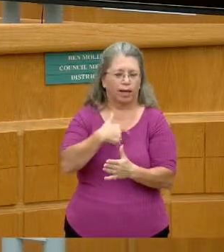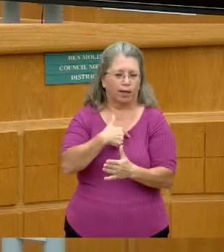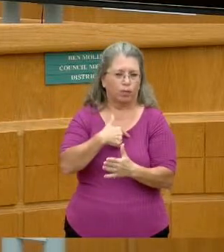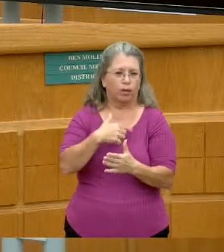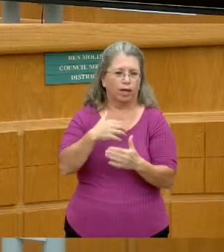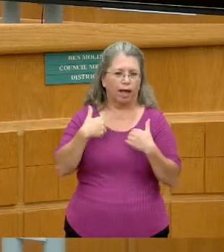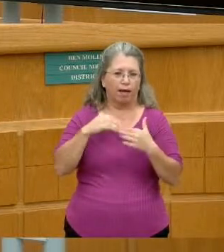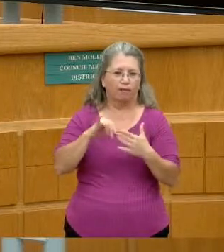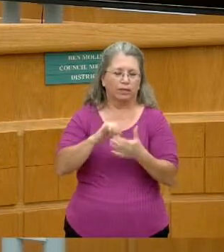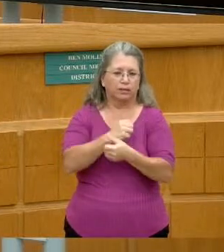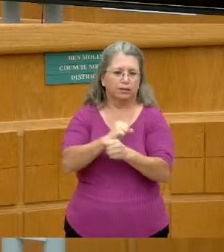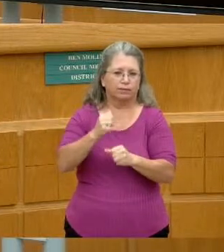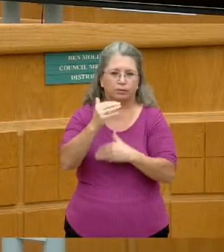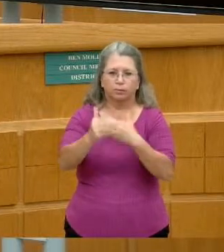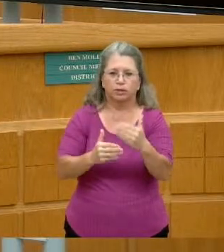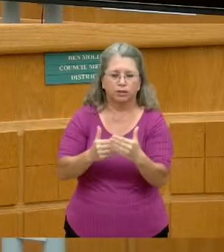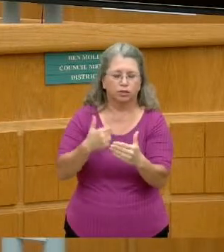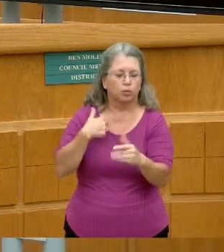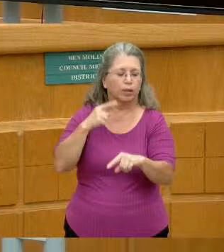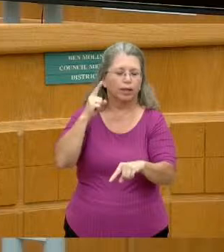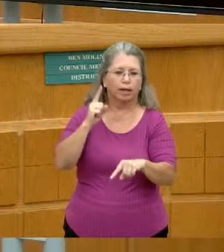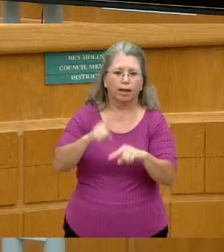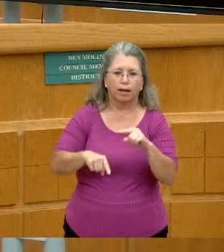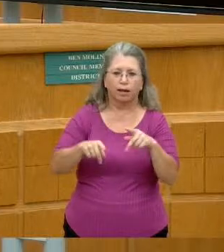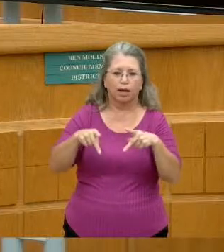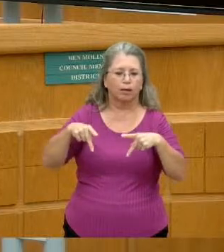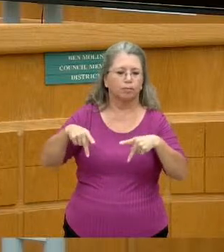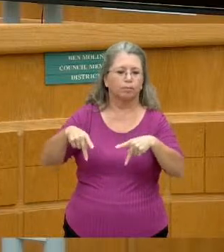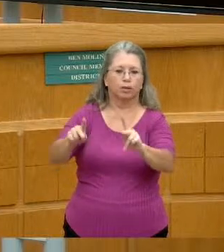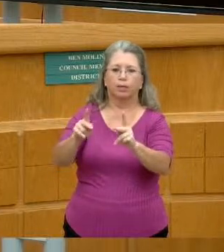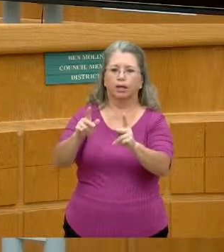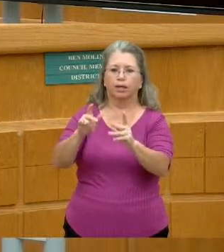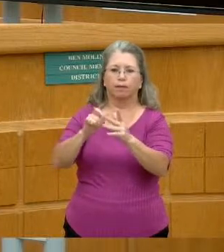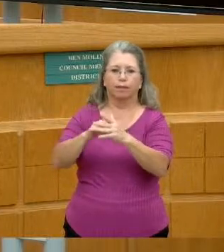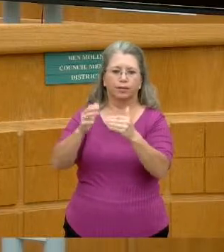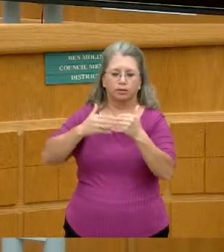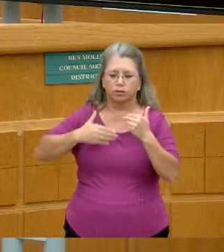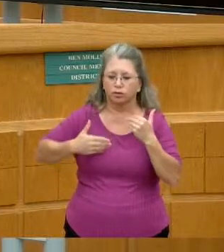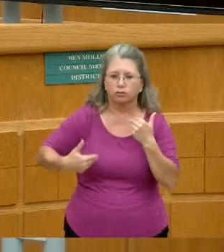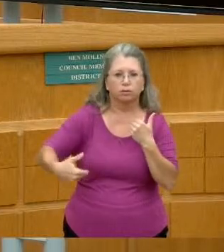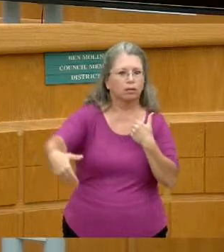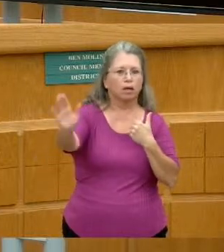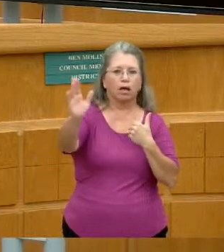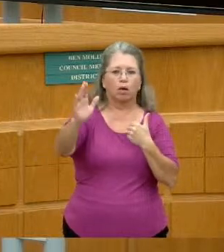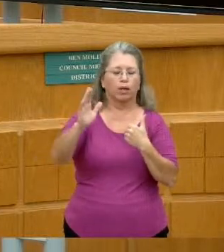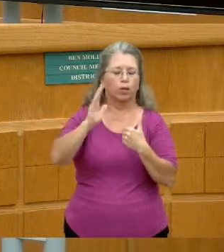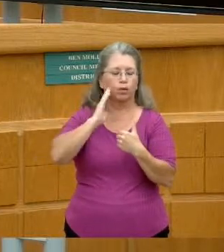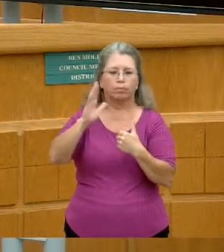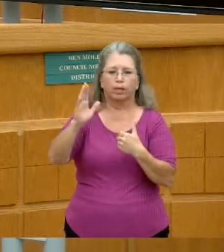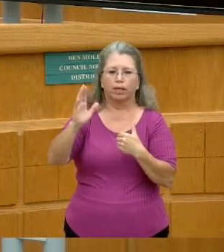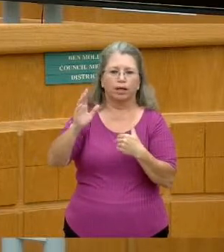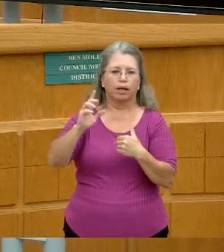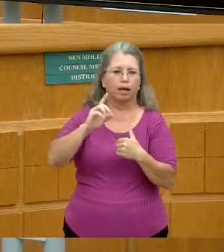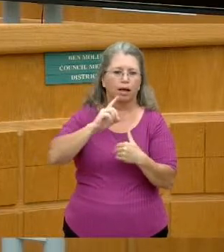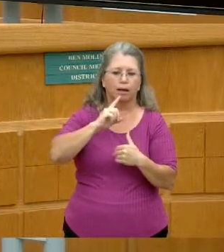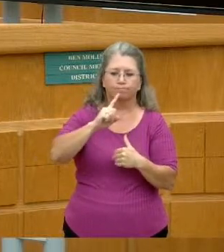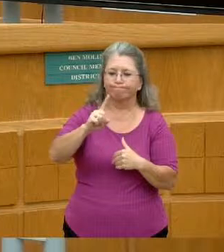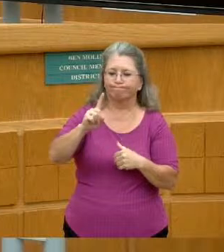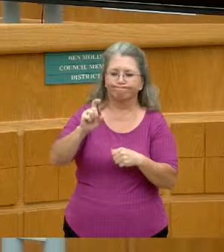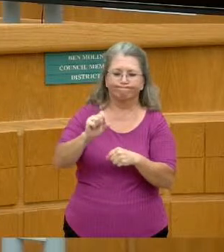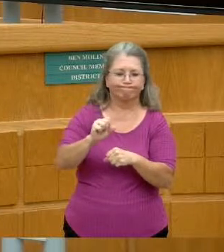we can't allow to happen. It'd be an absolute unmitigated disaster. It's not